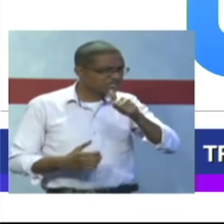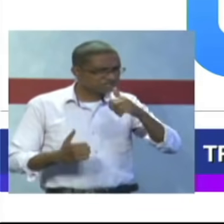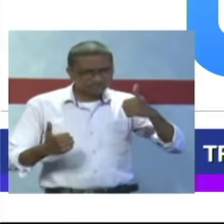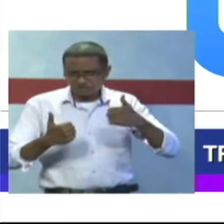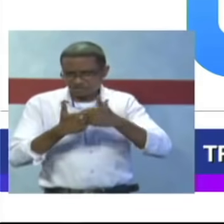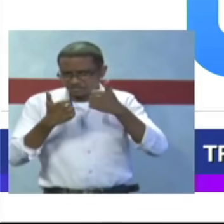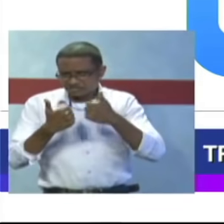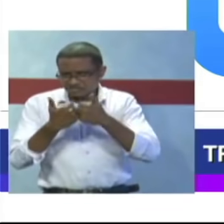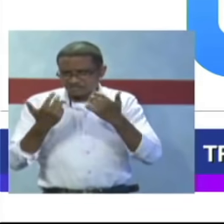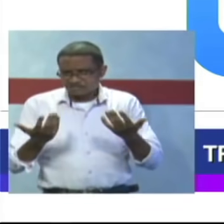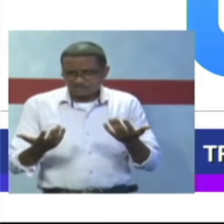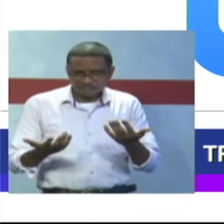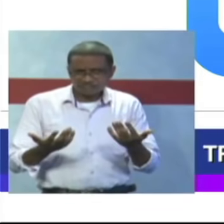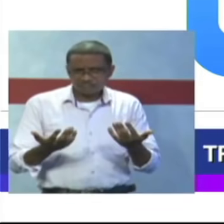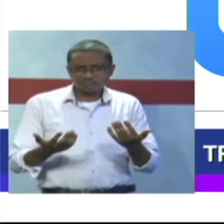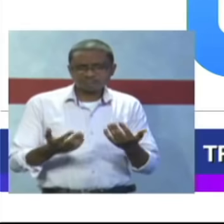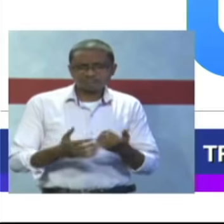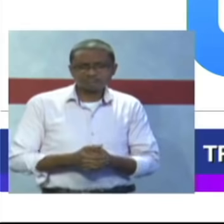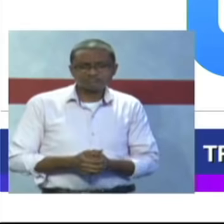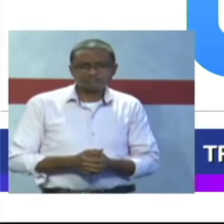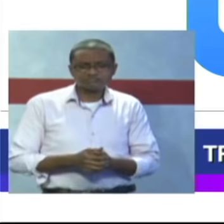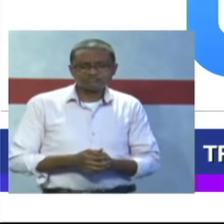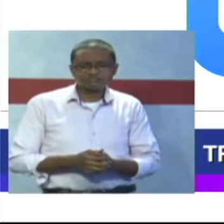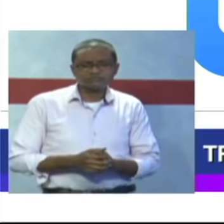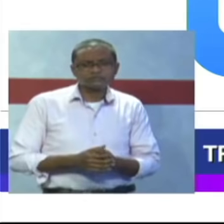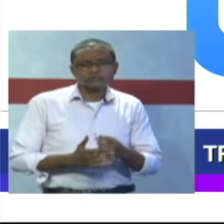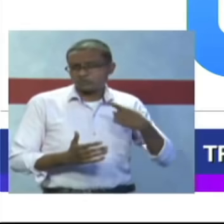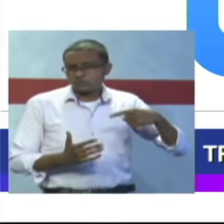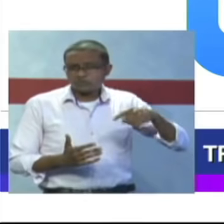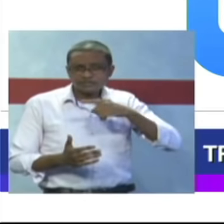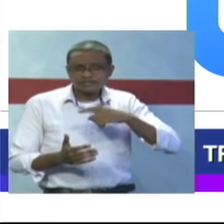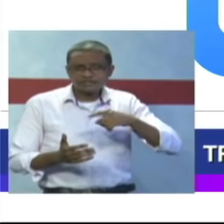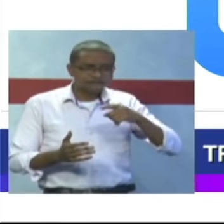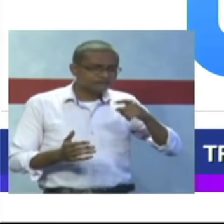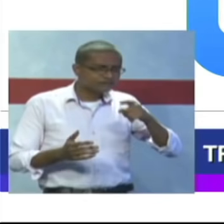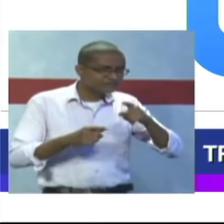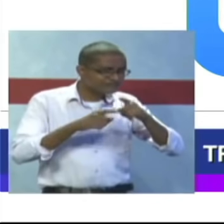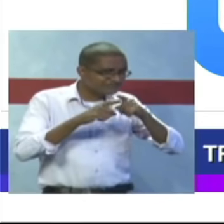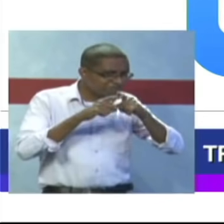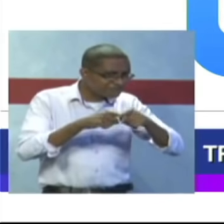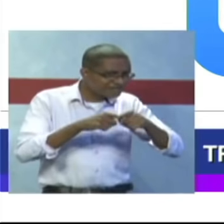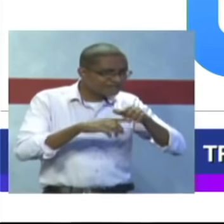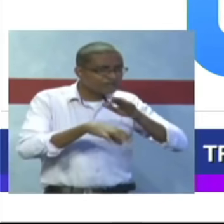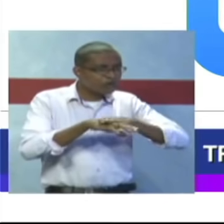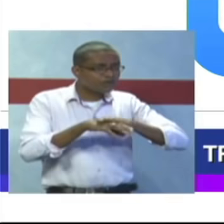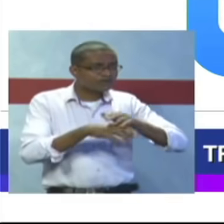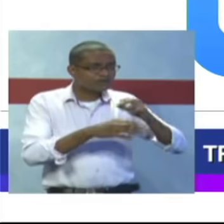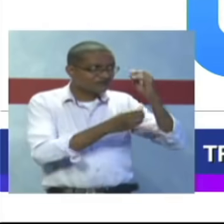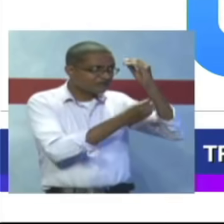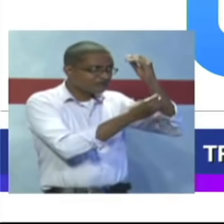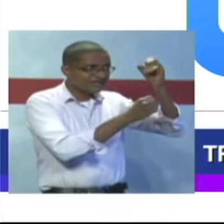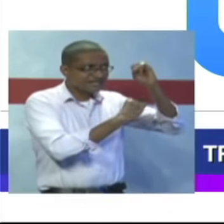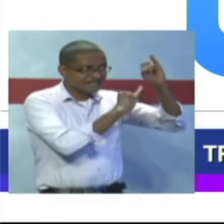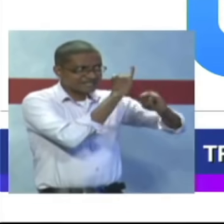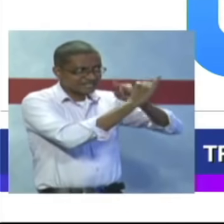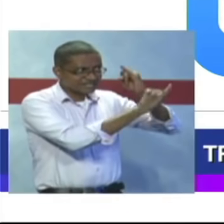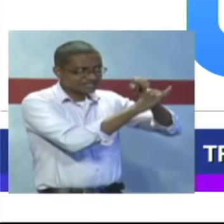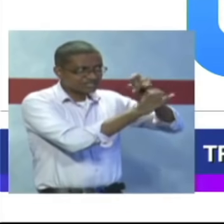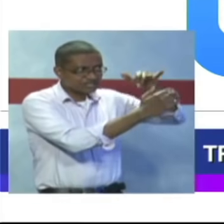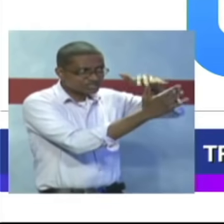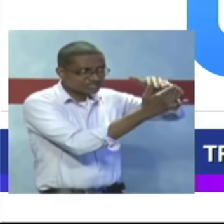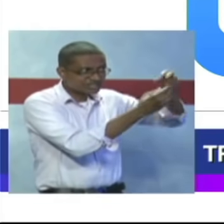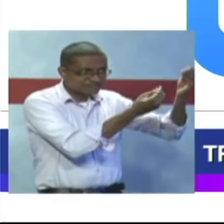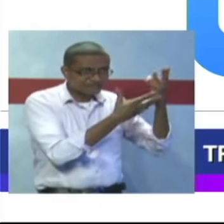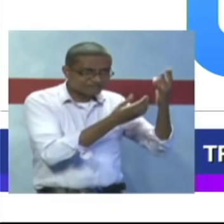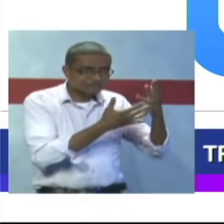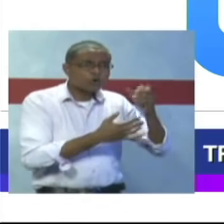of ascertaining that, and what are those challenges, and are we relying on just the data from international studies,